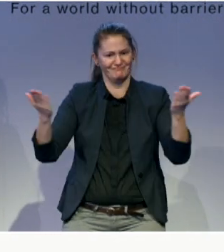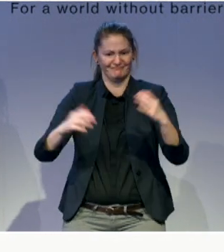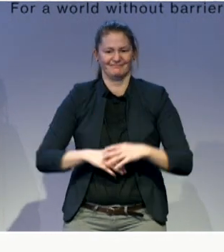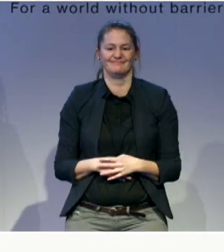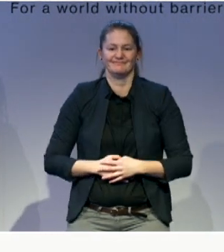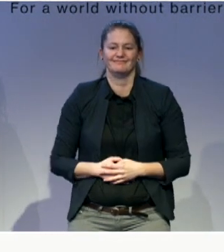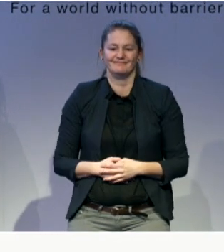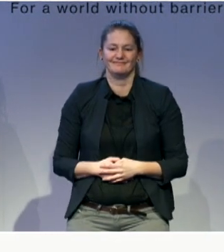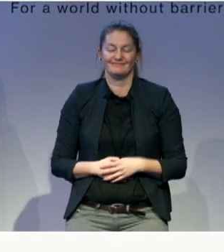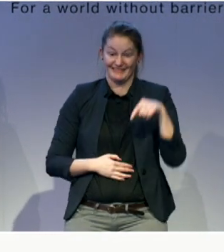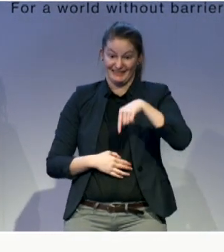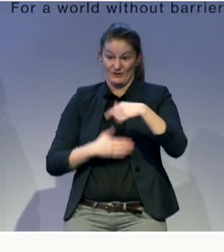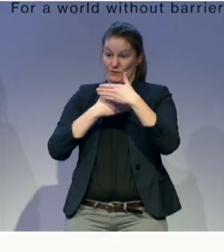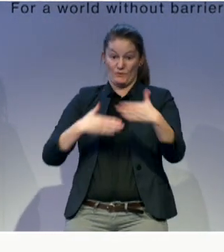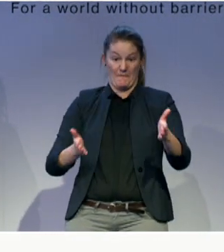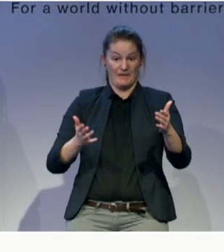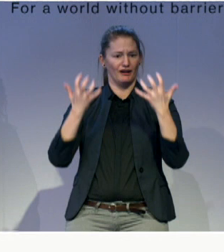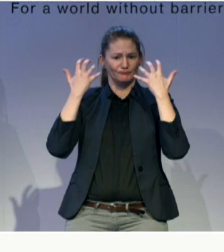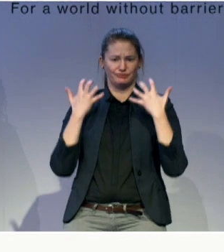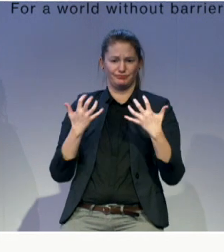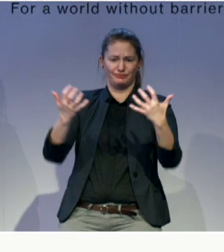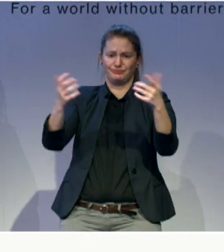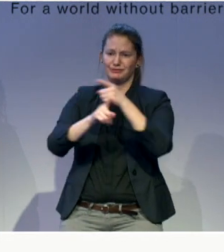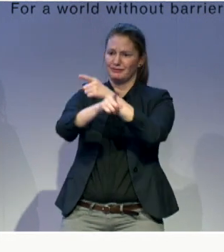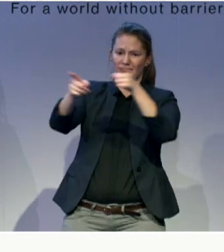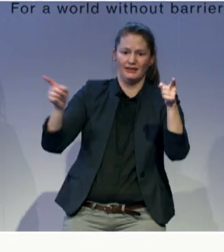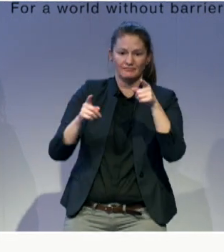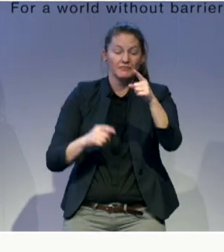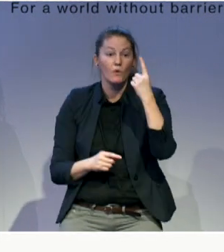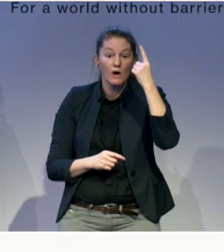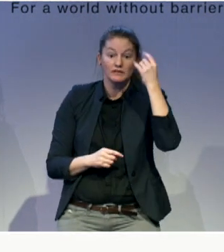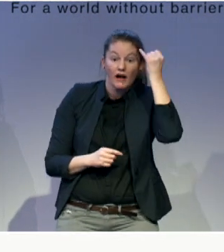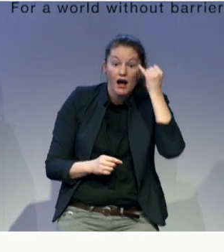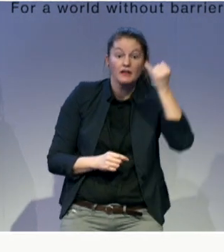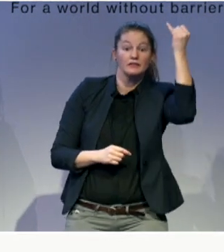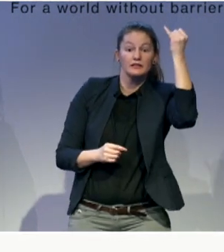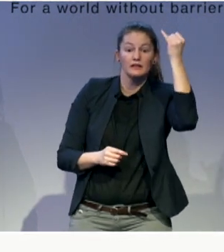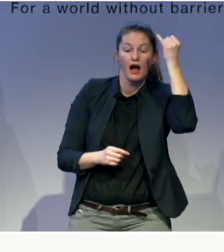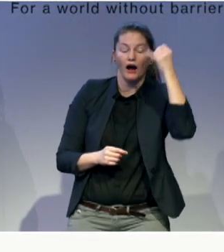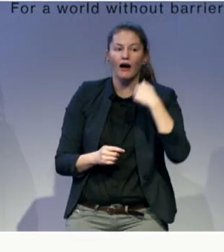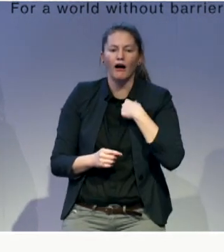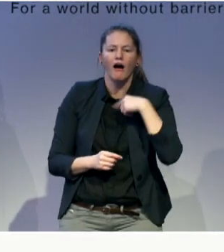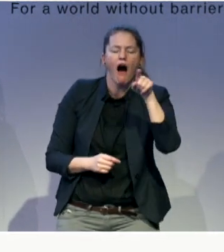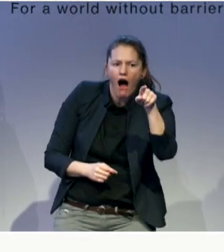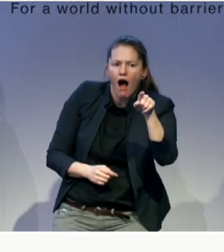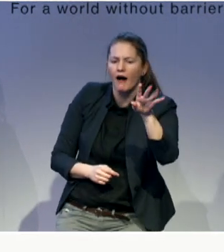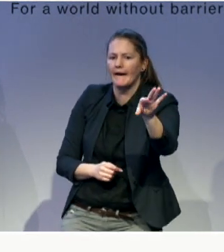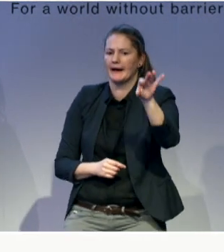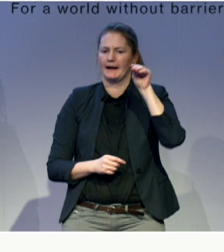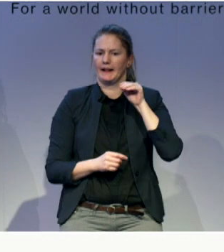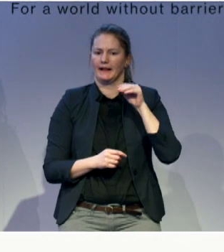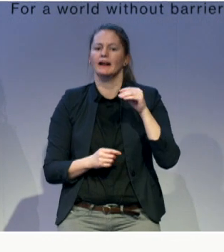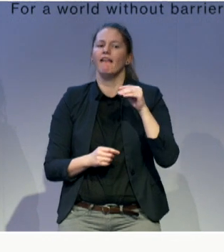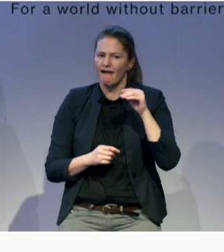room takes just one idea that he or she learns about to bring it to life,